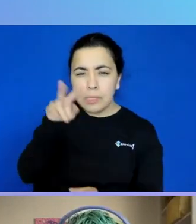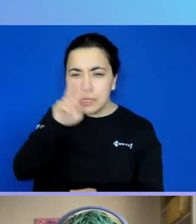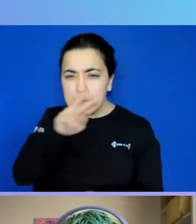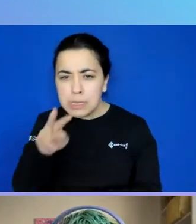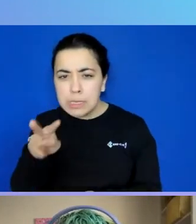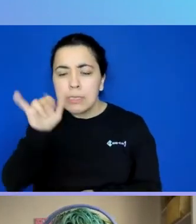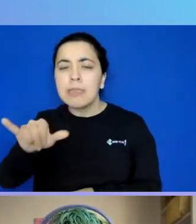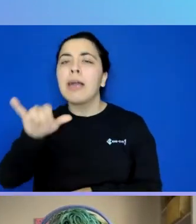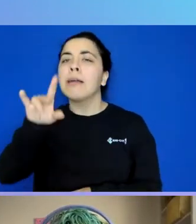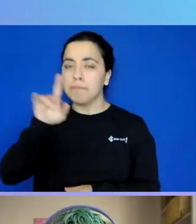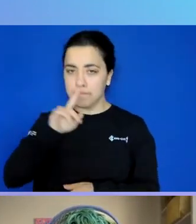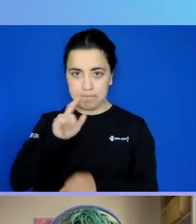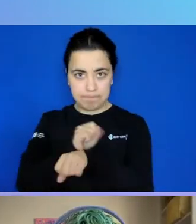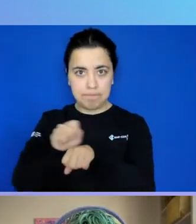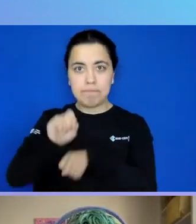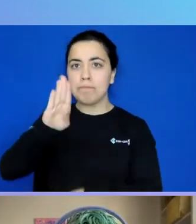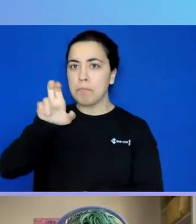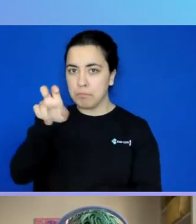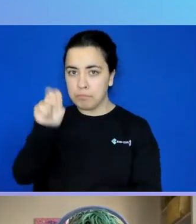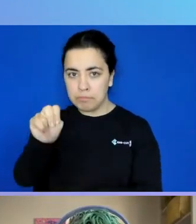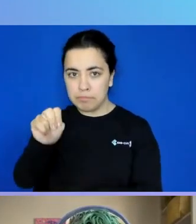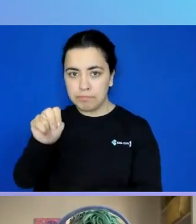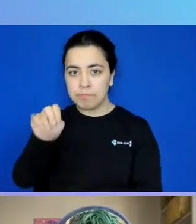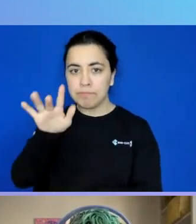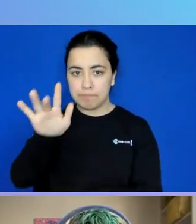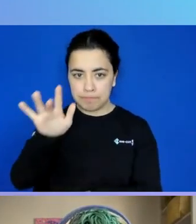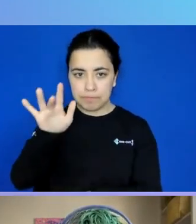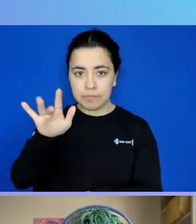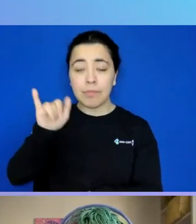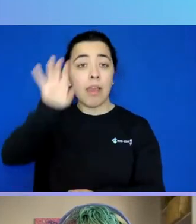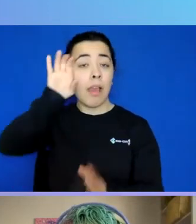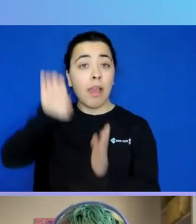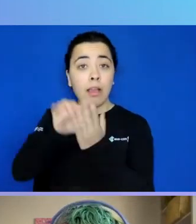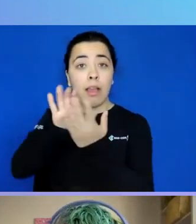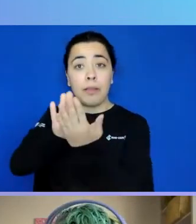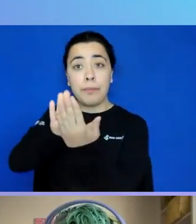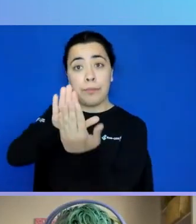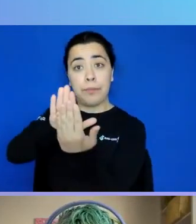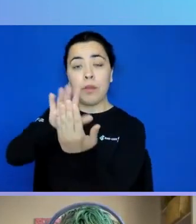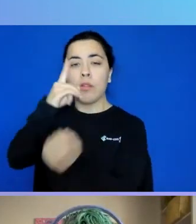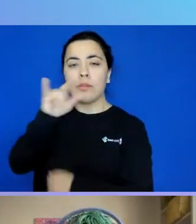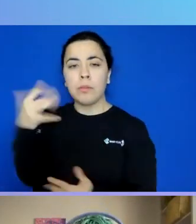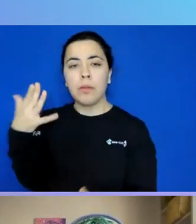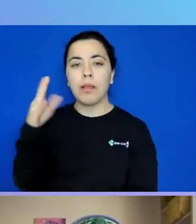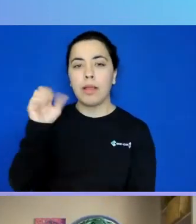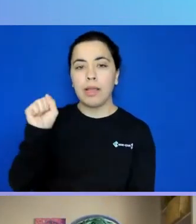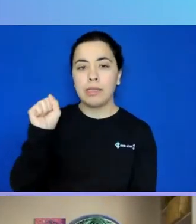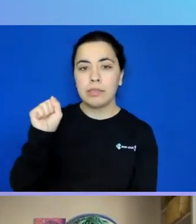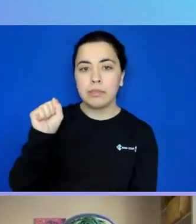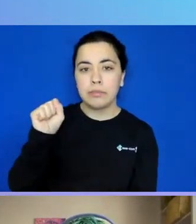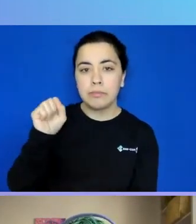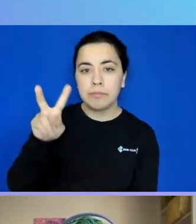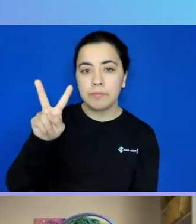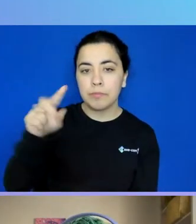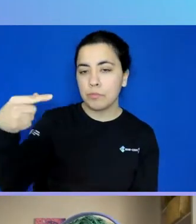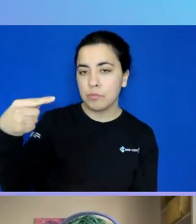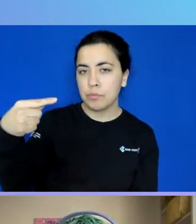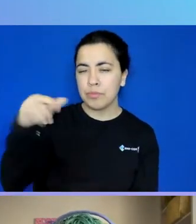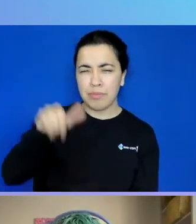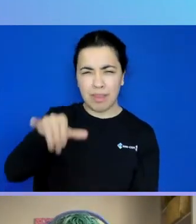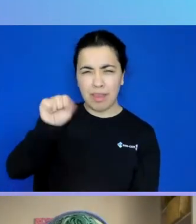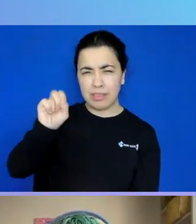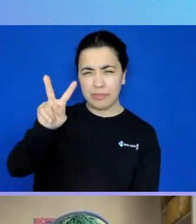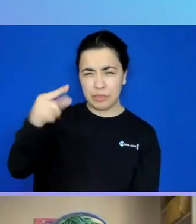button. And then the icon is coming through as an SVG. So an SVG component or an